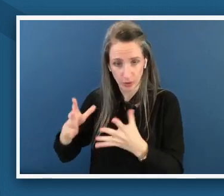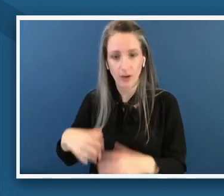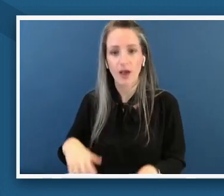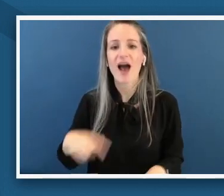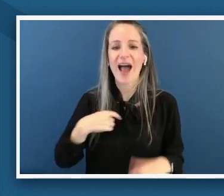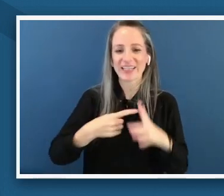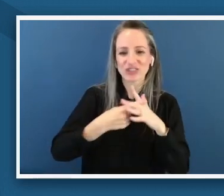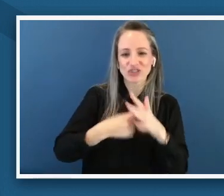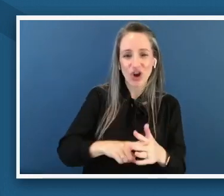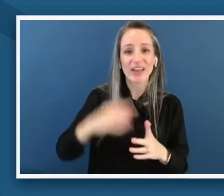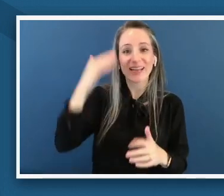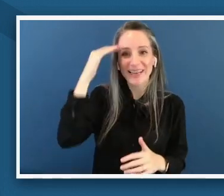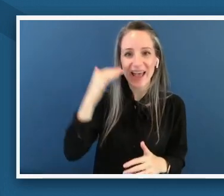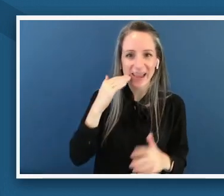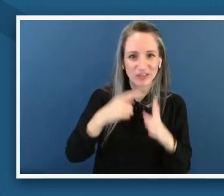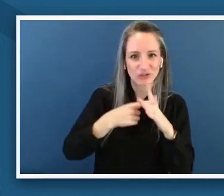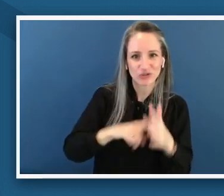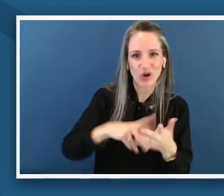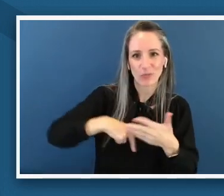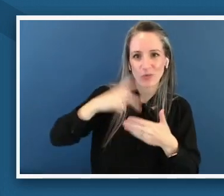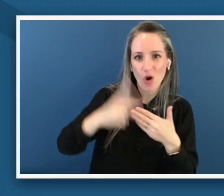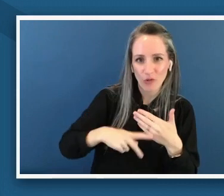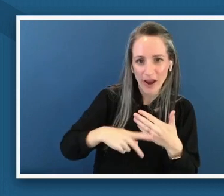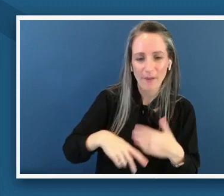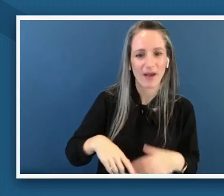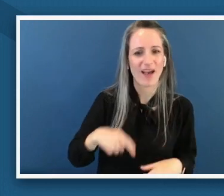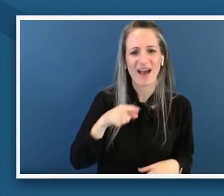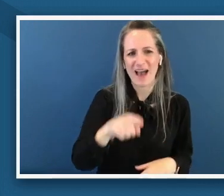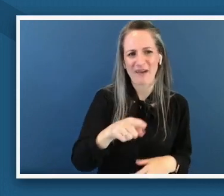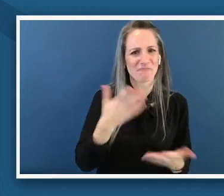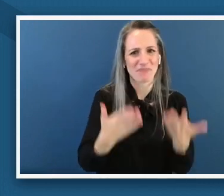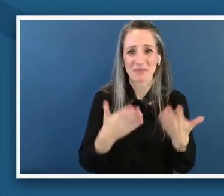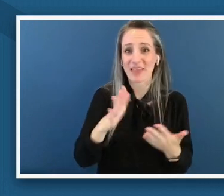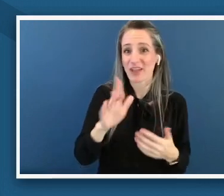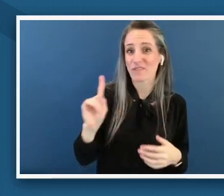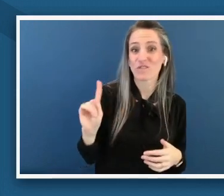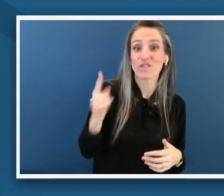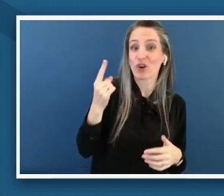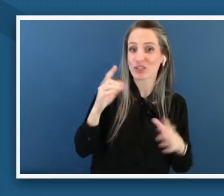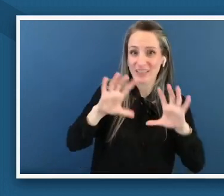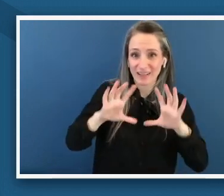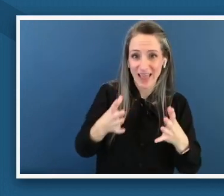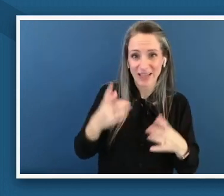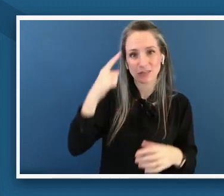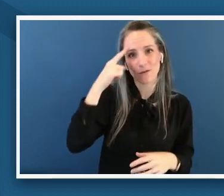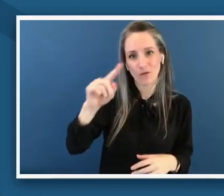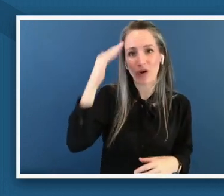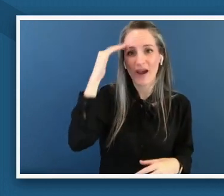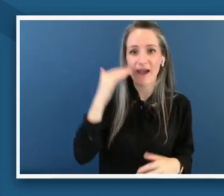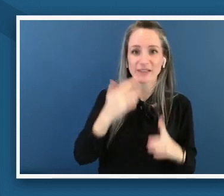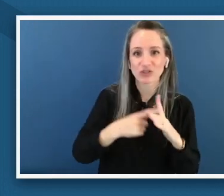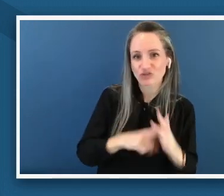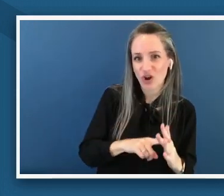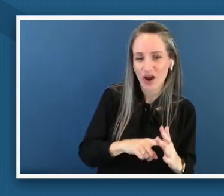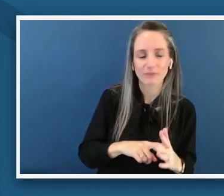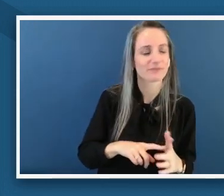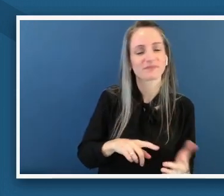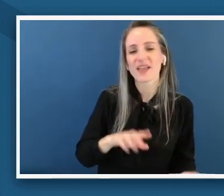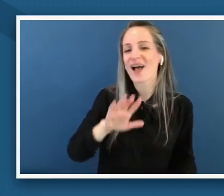I was in the Head Start program. I think I was in their very first class of Head Start. And I'll never forget